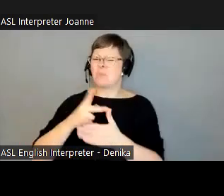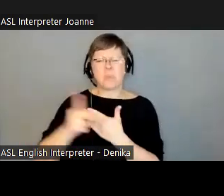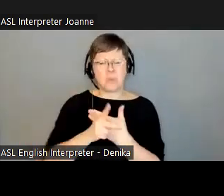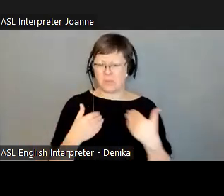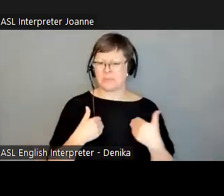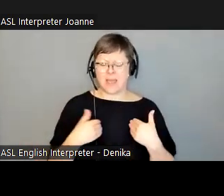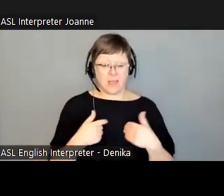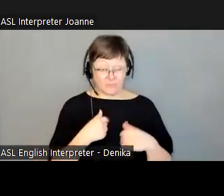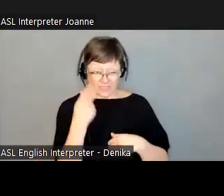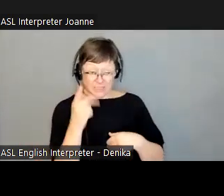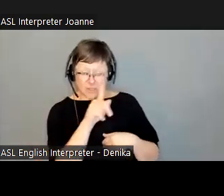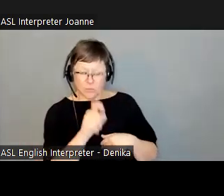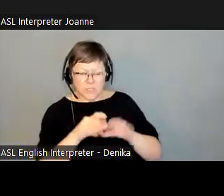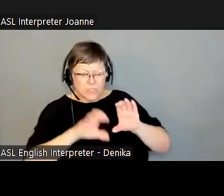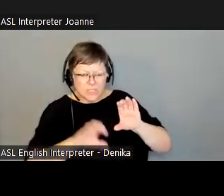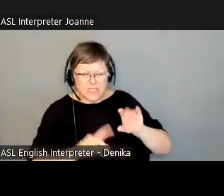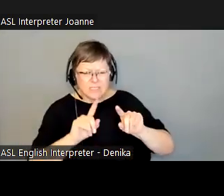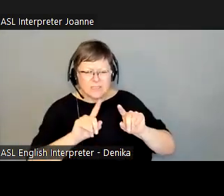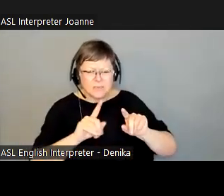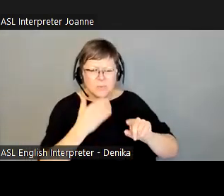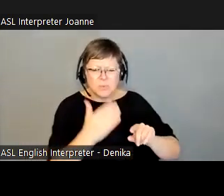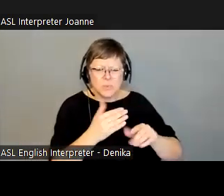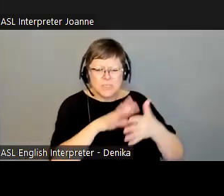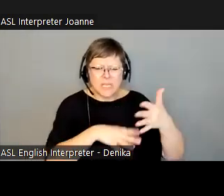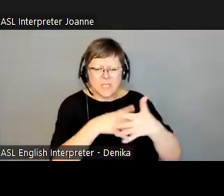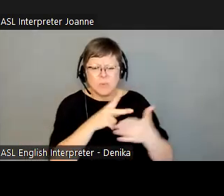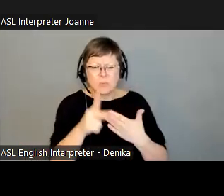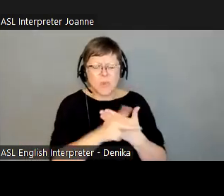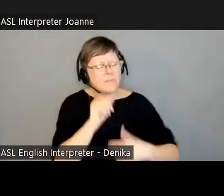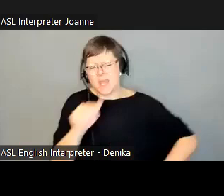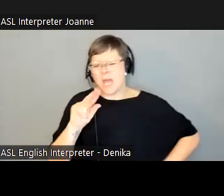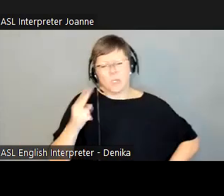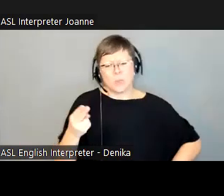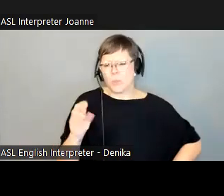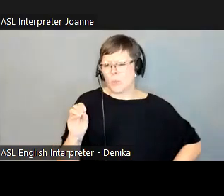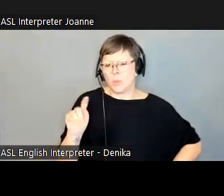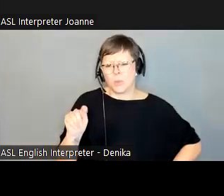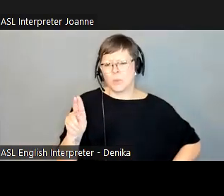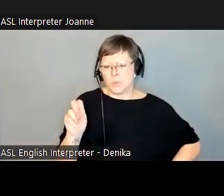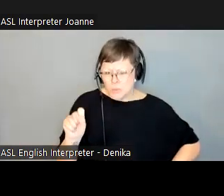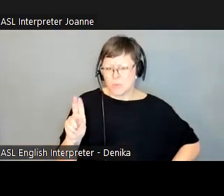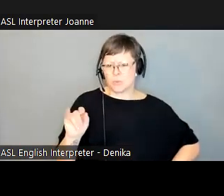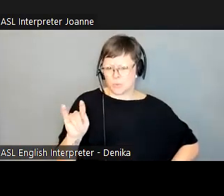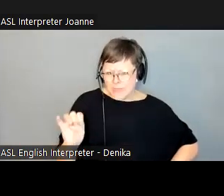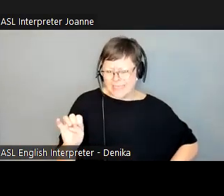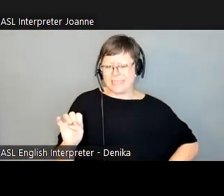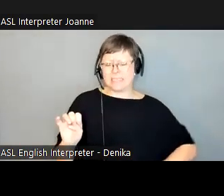in the chat. What are decent scheduling programs other than Hootsuite that are free but limited?